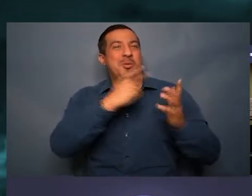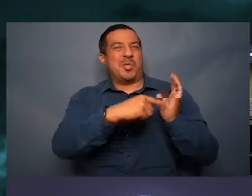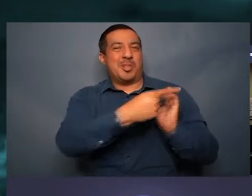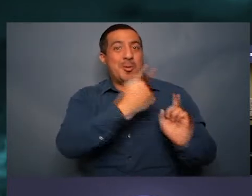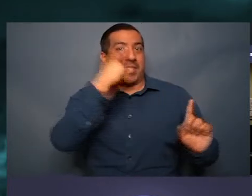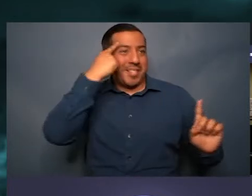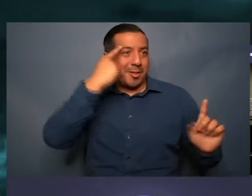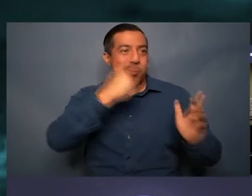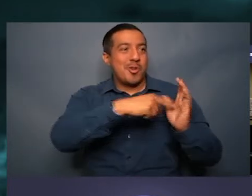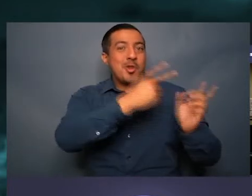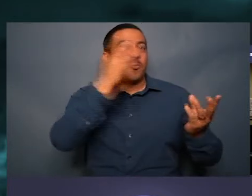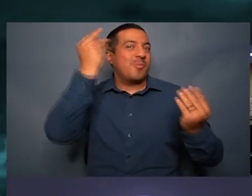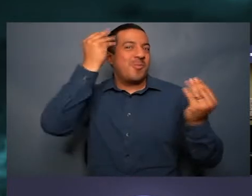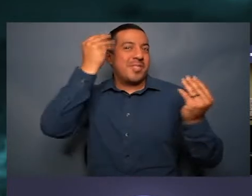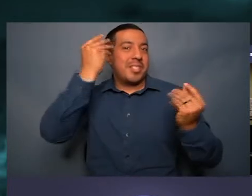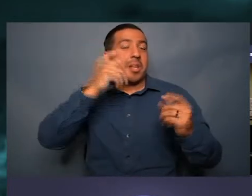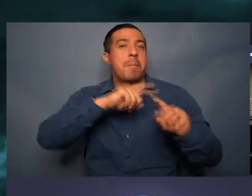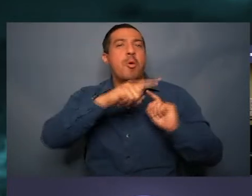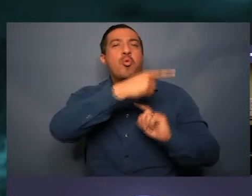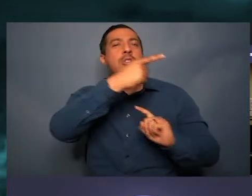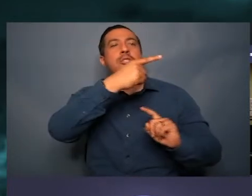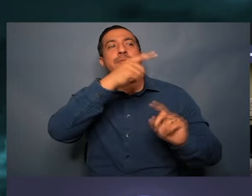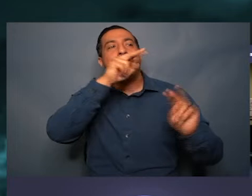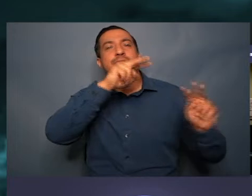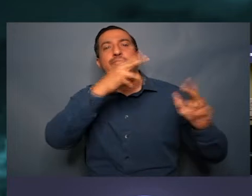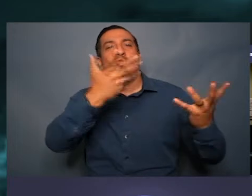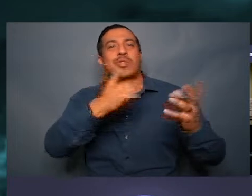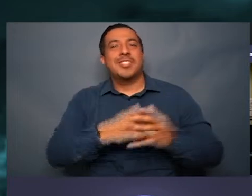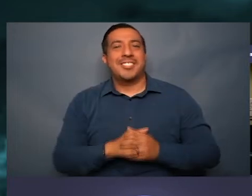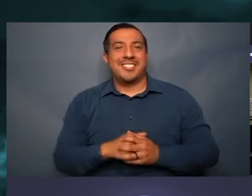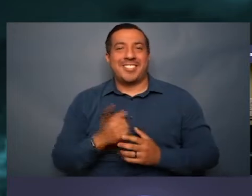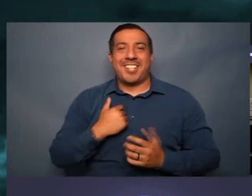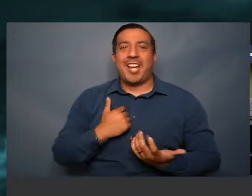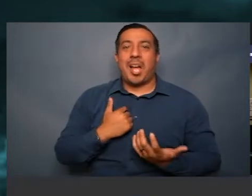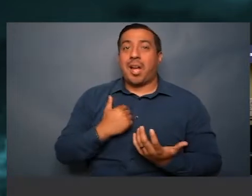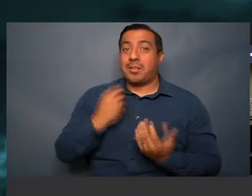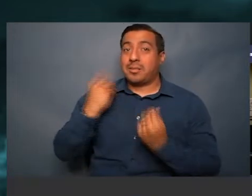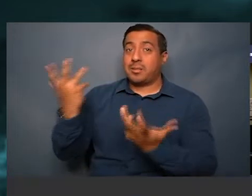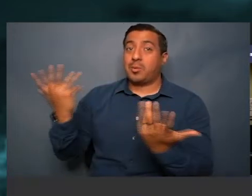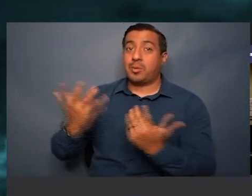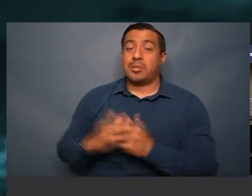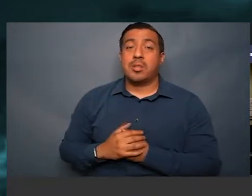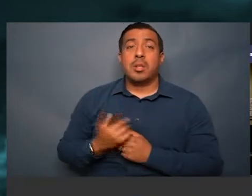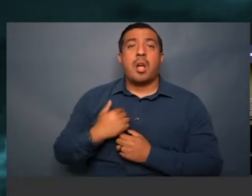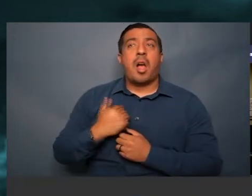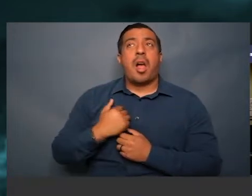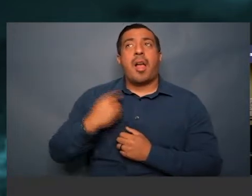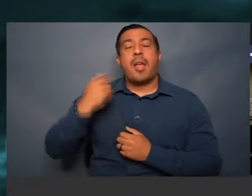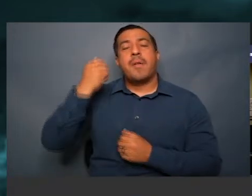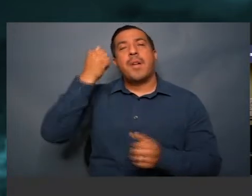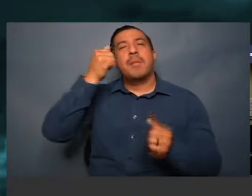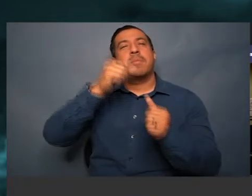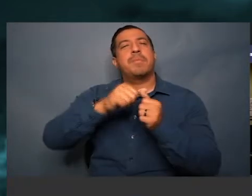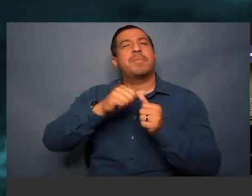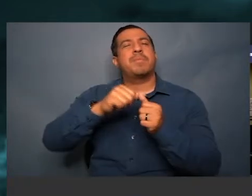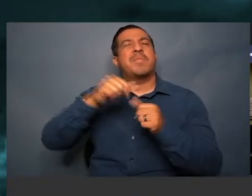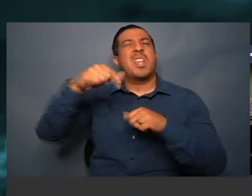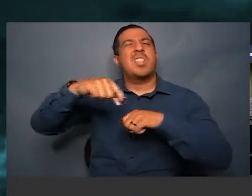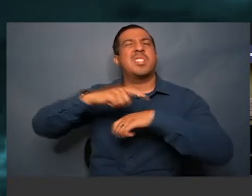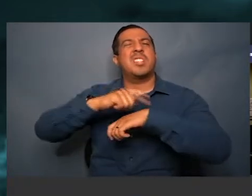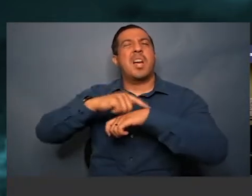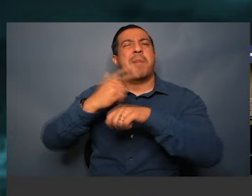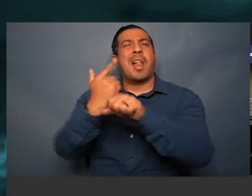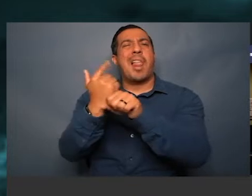think, what you're thinking, what you're looking at. I tell you what, I recall this time last year,